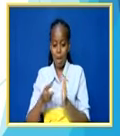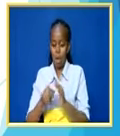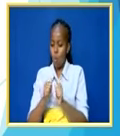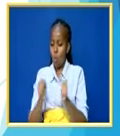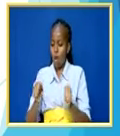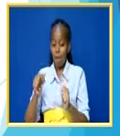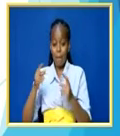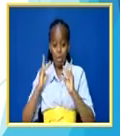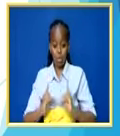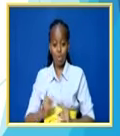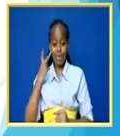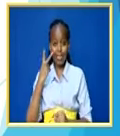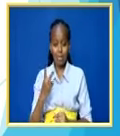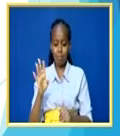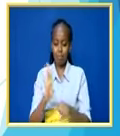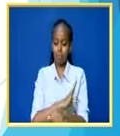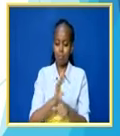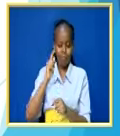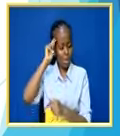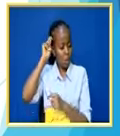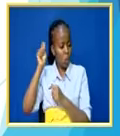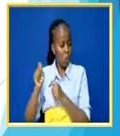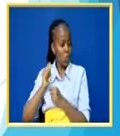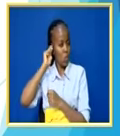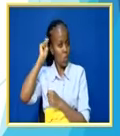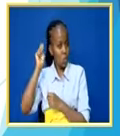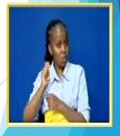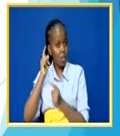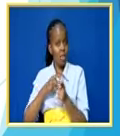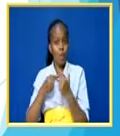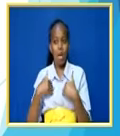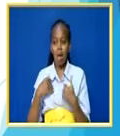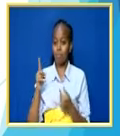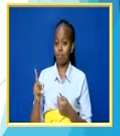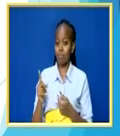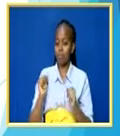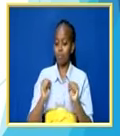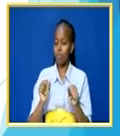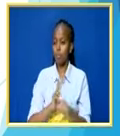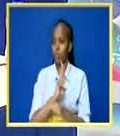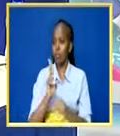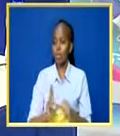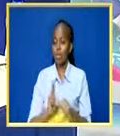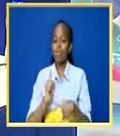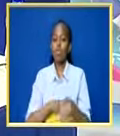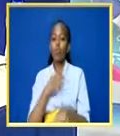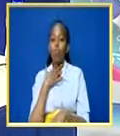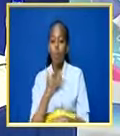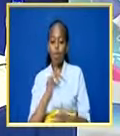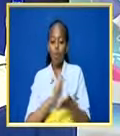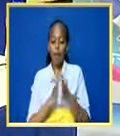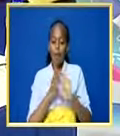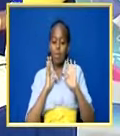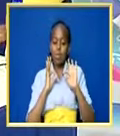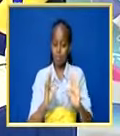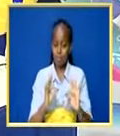well-groomed because you can see her. She's busy combing her hair. And we have a comb here that you can use when you want to look